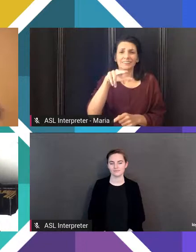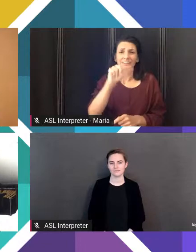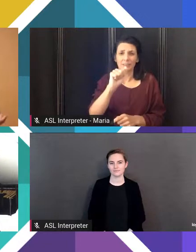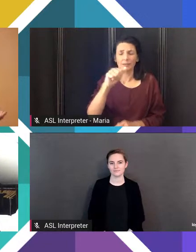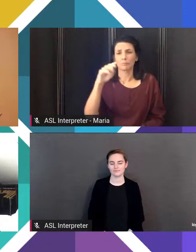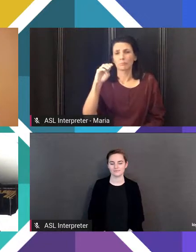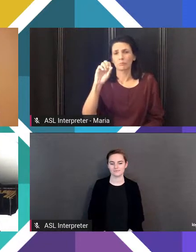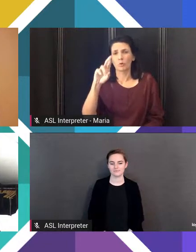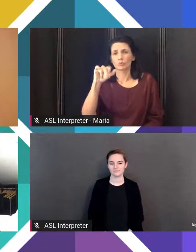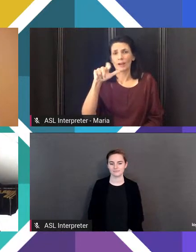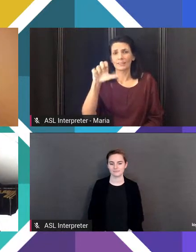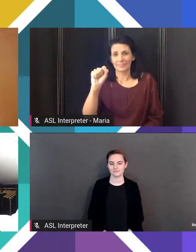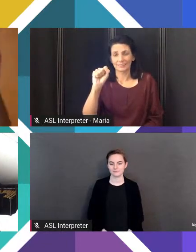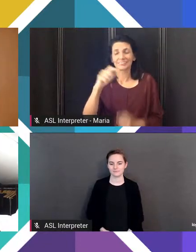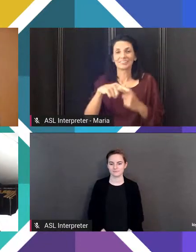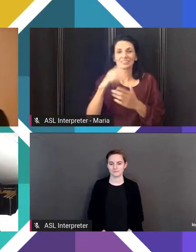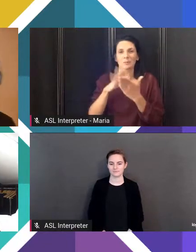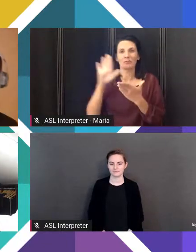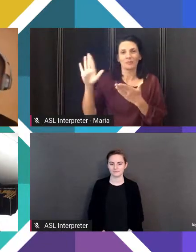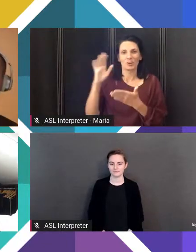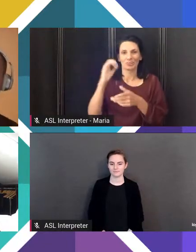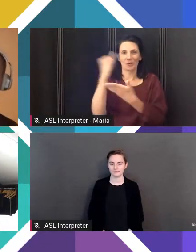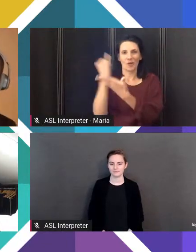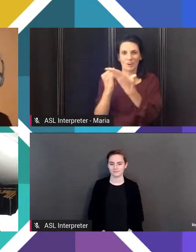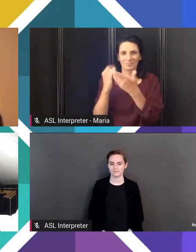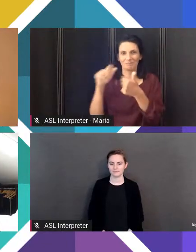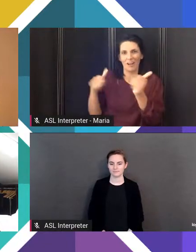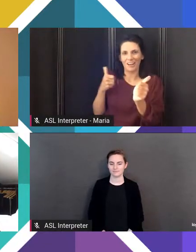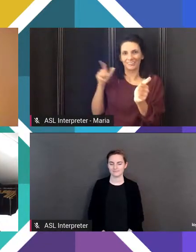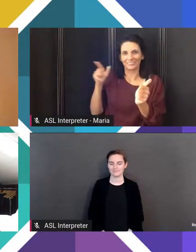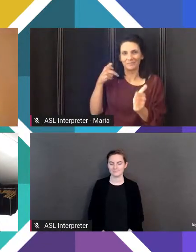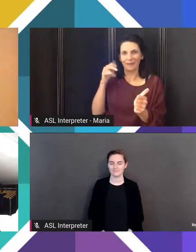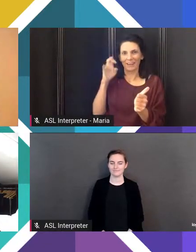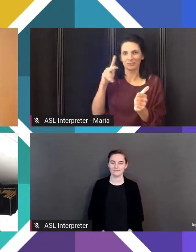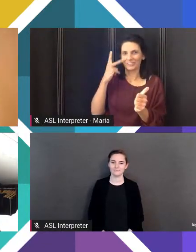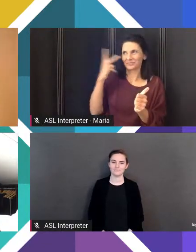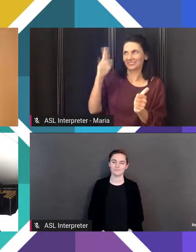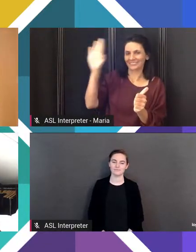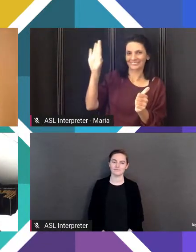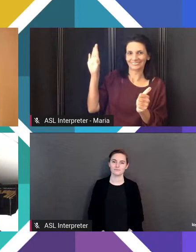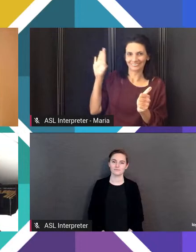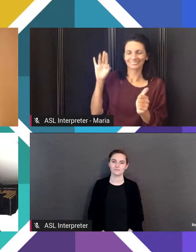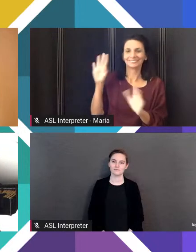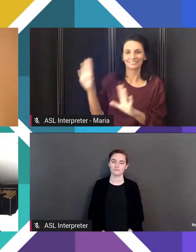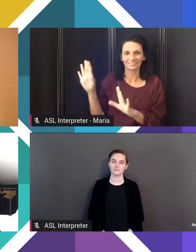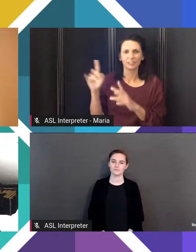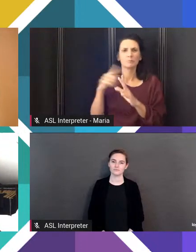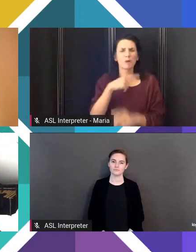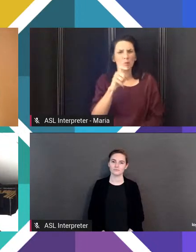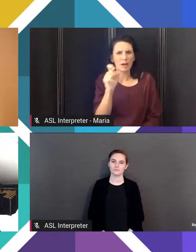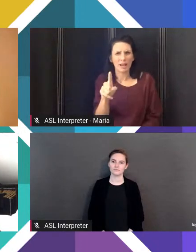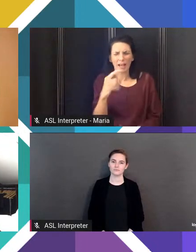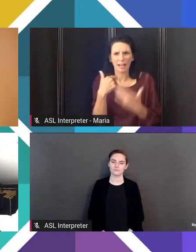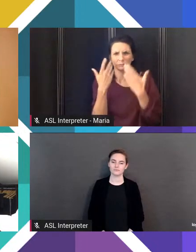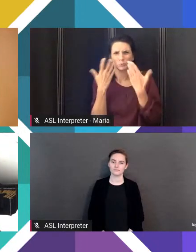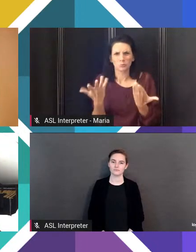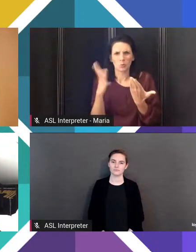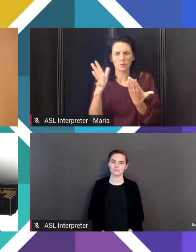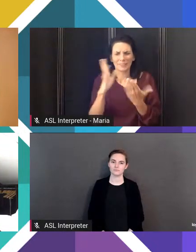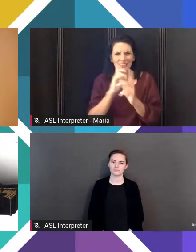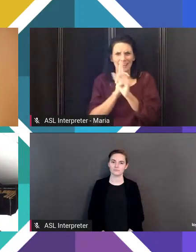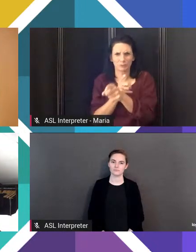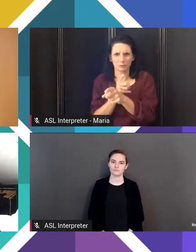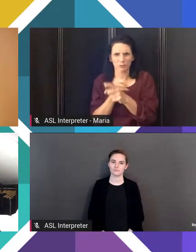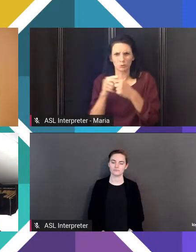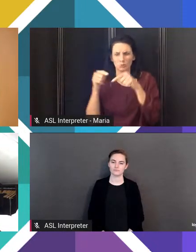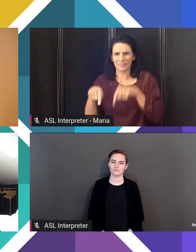Pride Center, some of the works are behind Patrick, which may have mentioned, but writes, I don't know the answer to this, but how do we ensure that queer